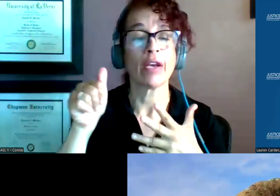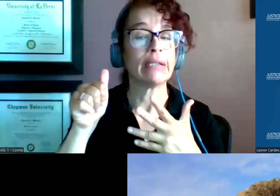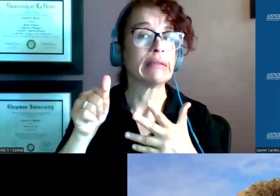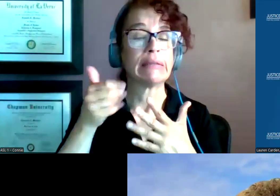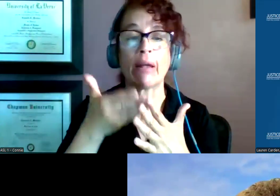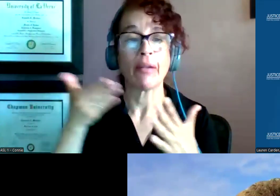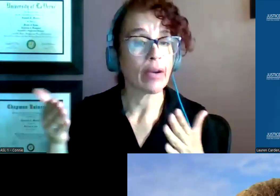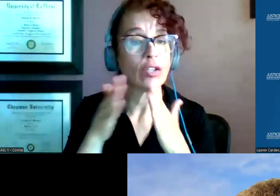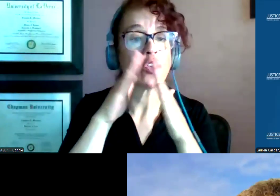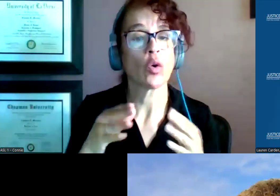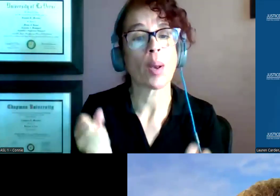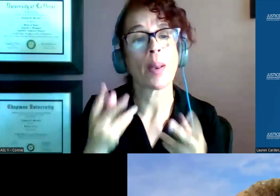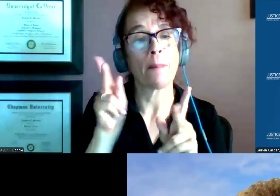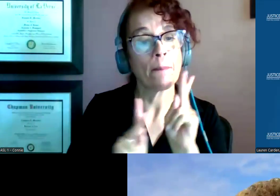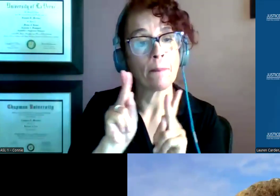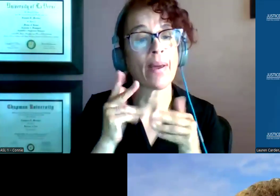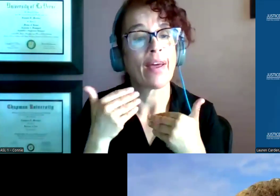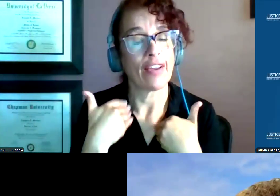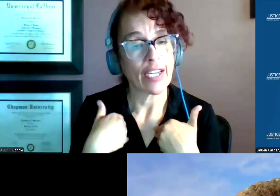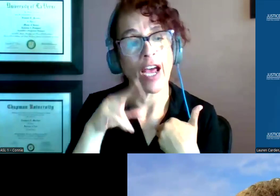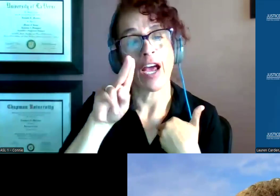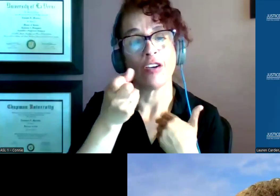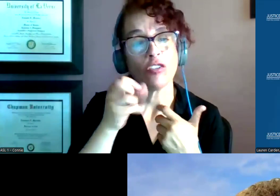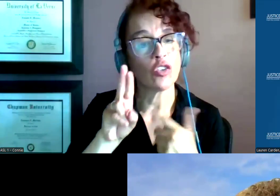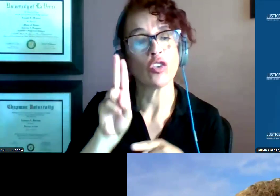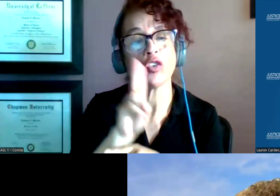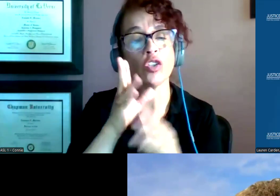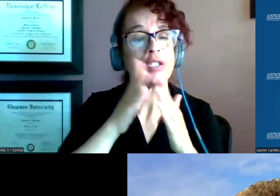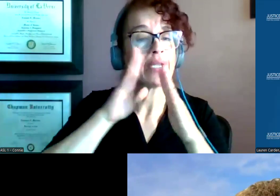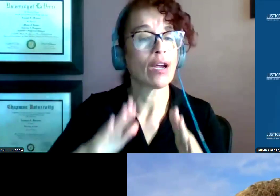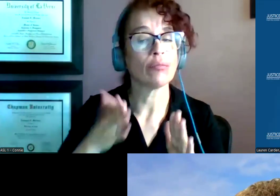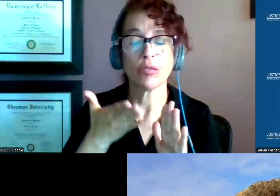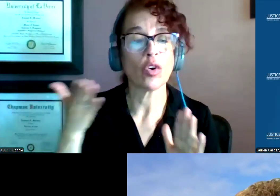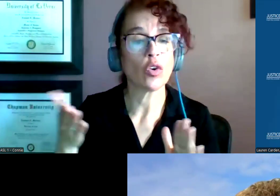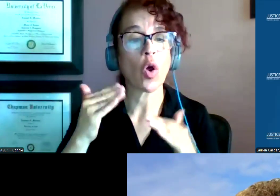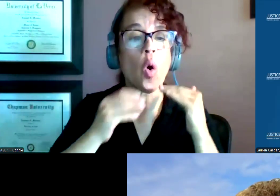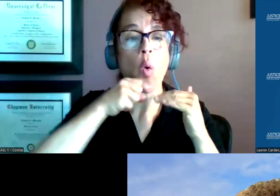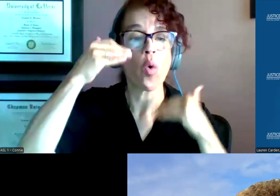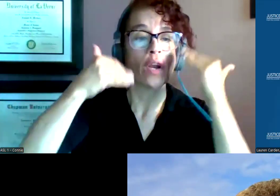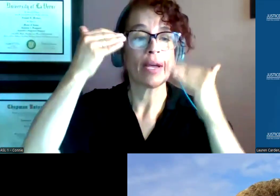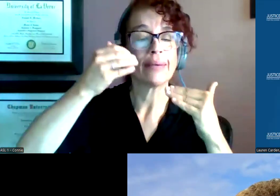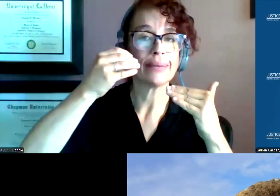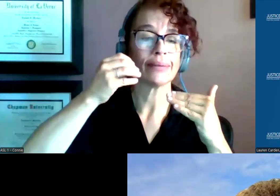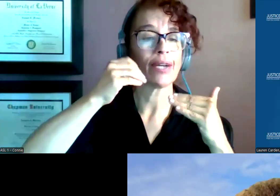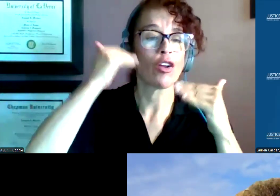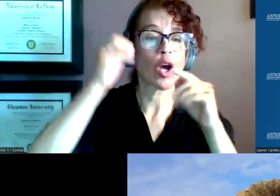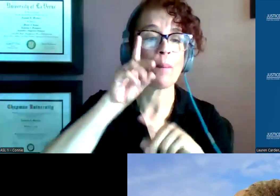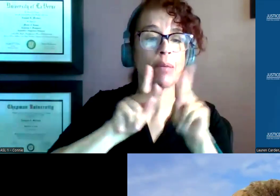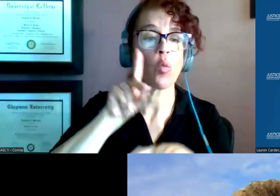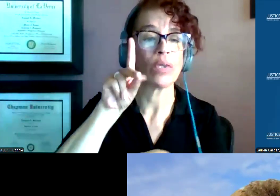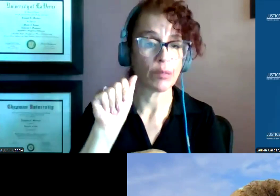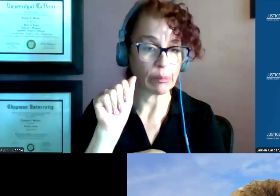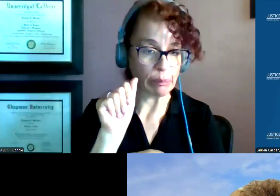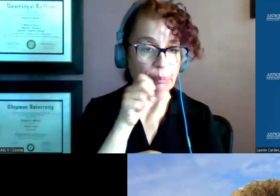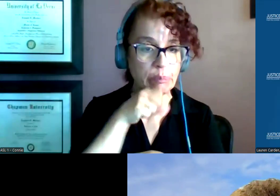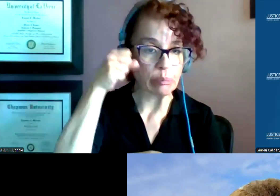subsidies. And many times the people that have vouchers or are using housing subsidies are older adults and people with disabilities. So